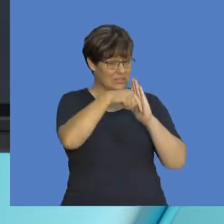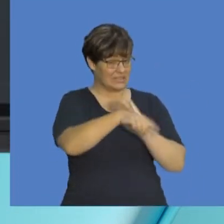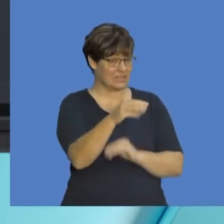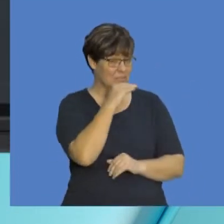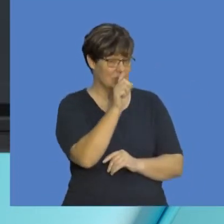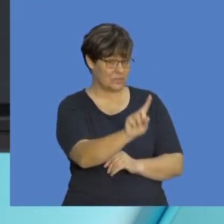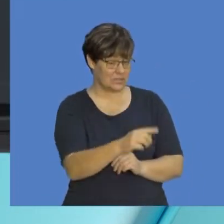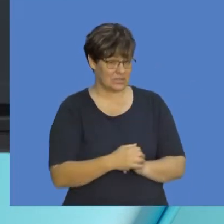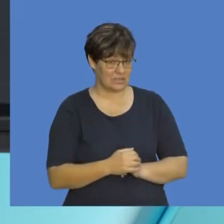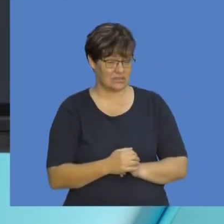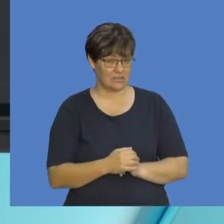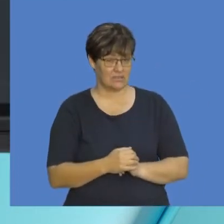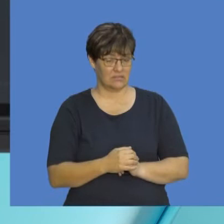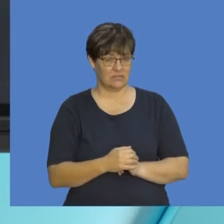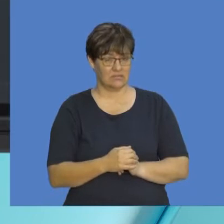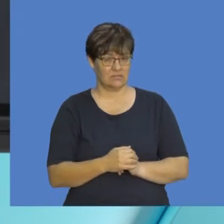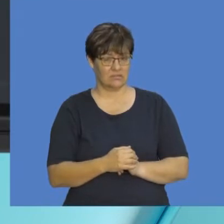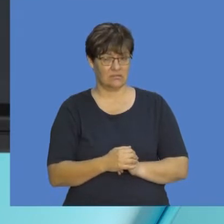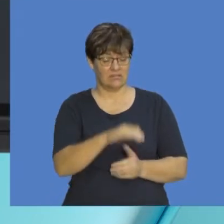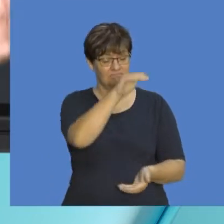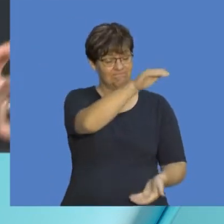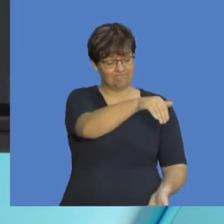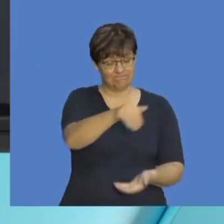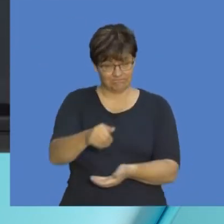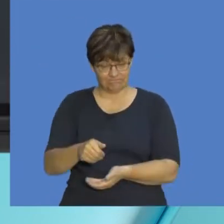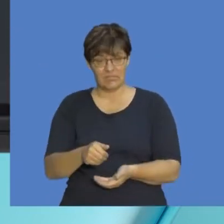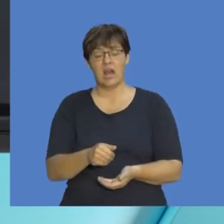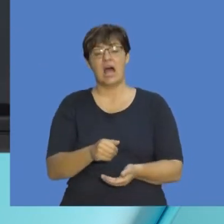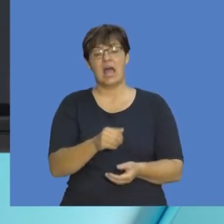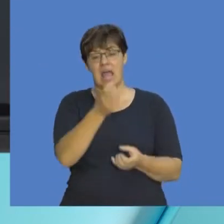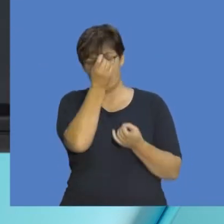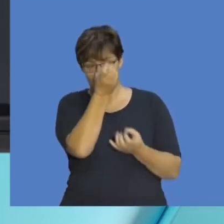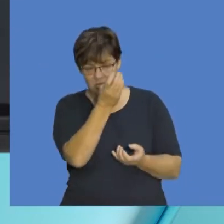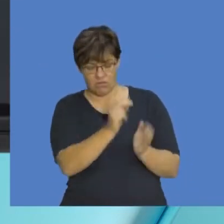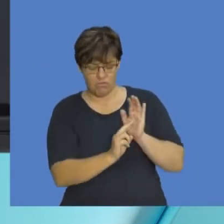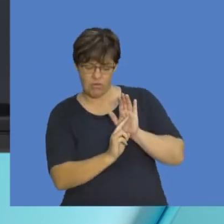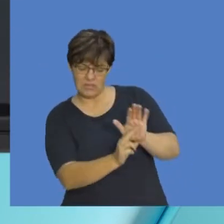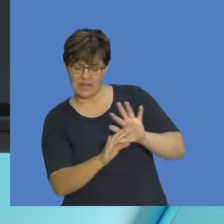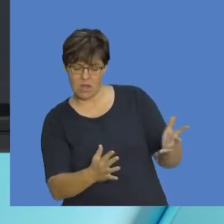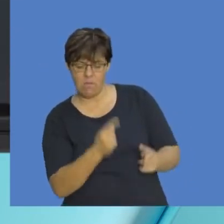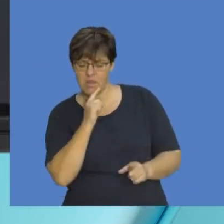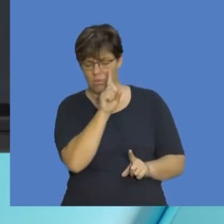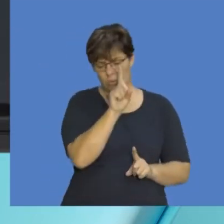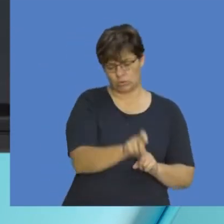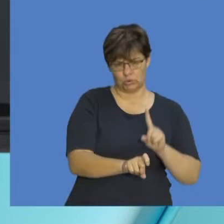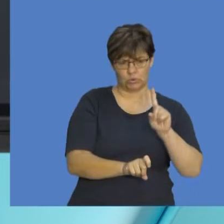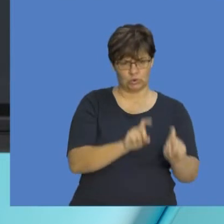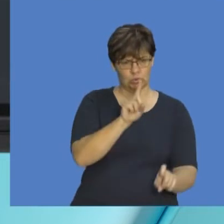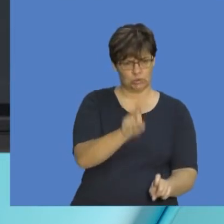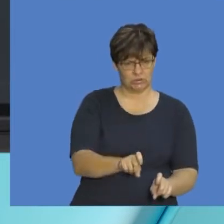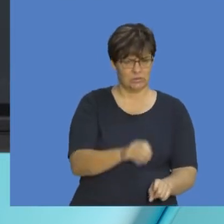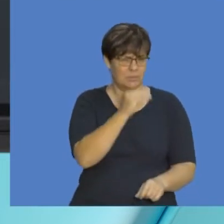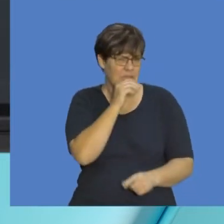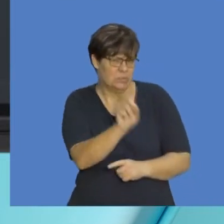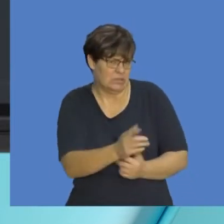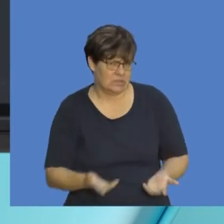context, if data represented in this form, then I ask questions. What